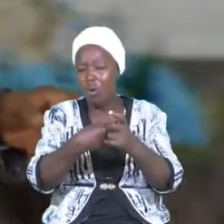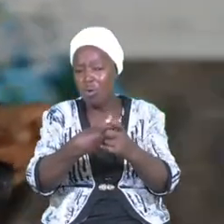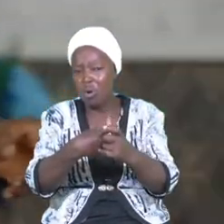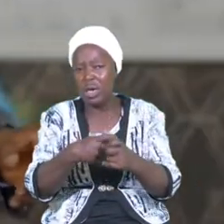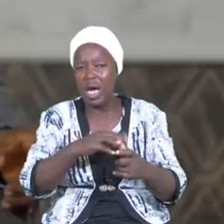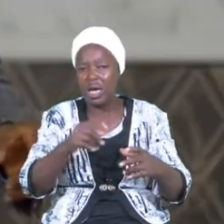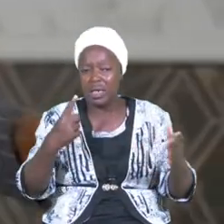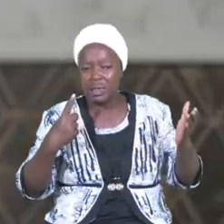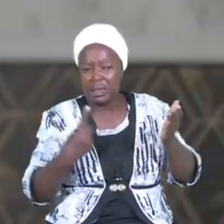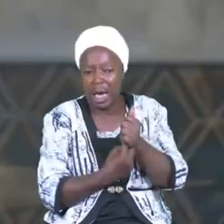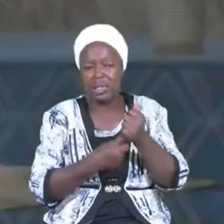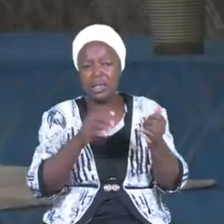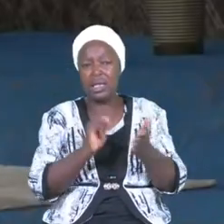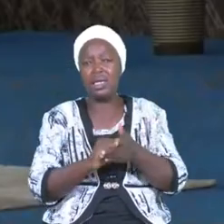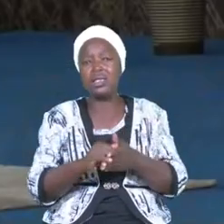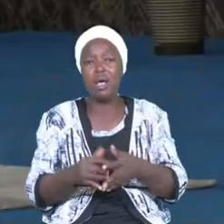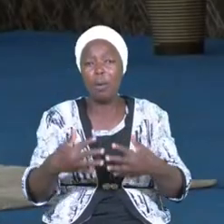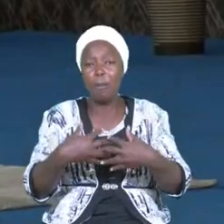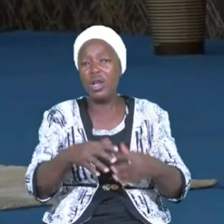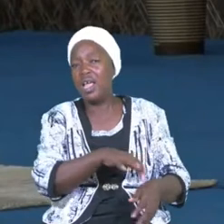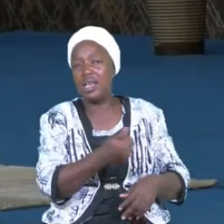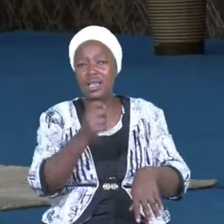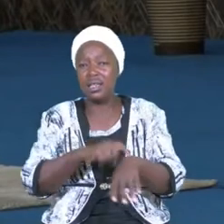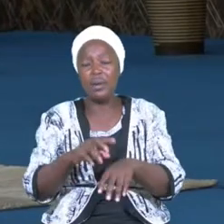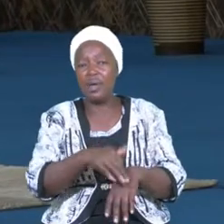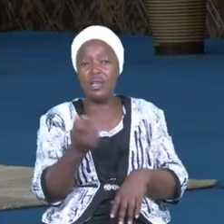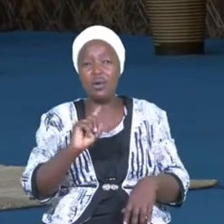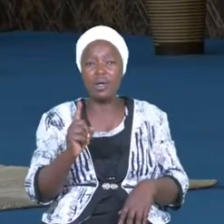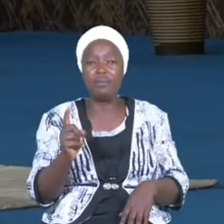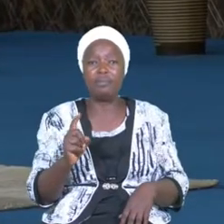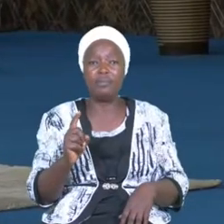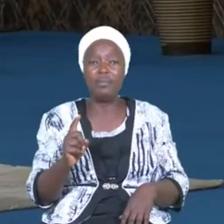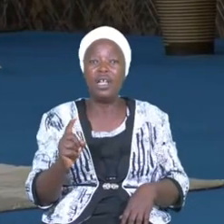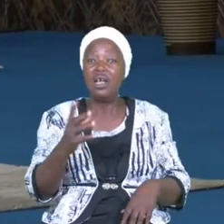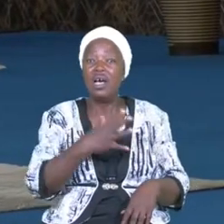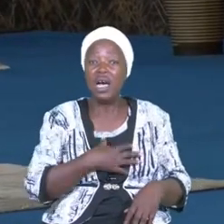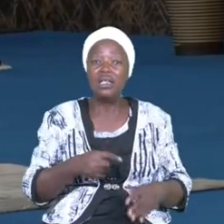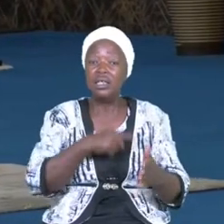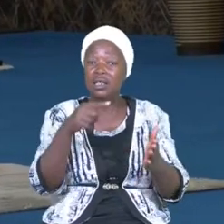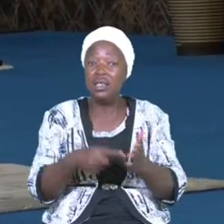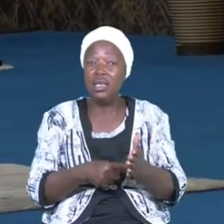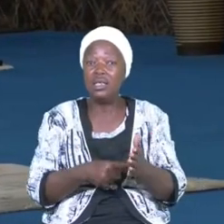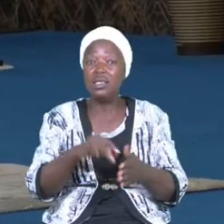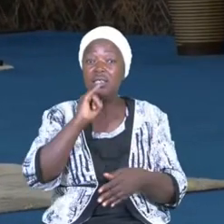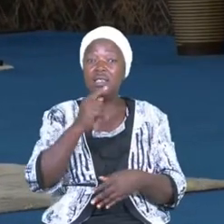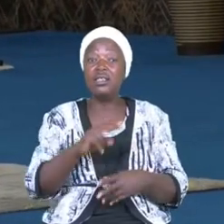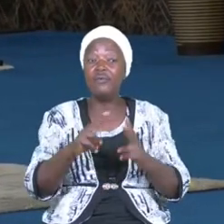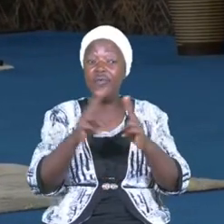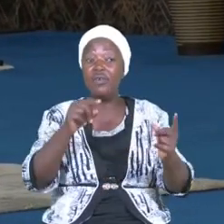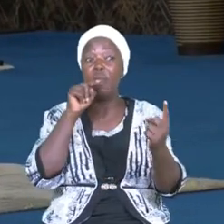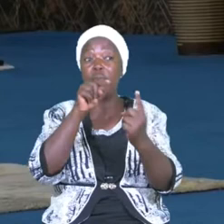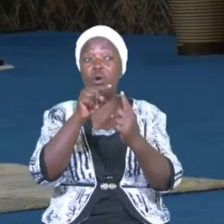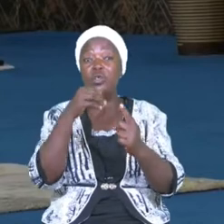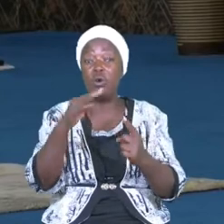that ball anytime, anywhere. And he is the very point of